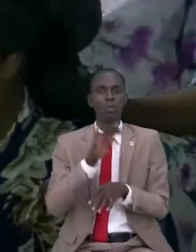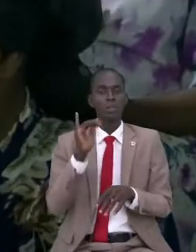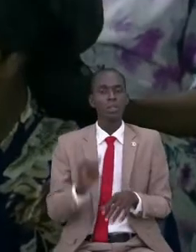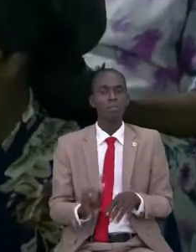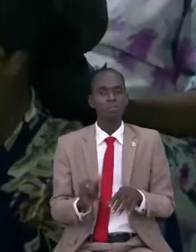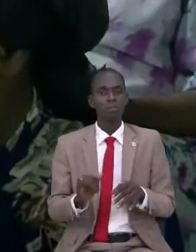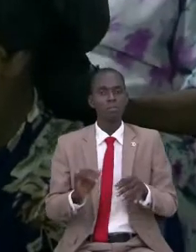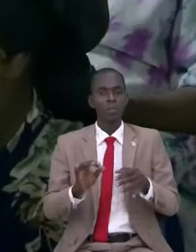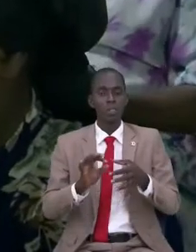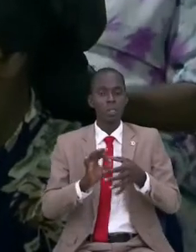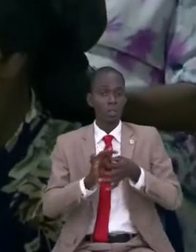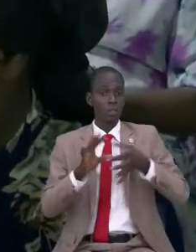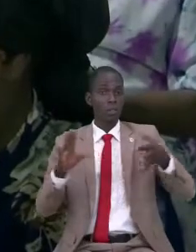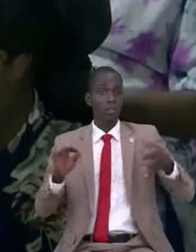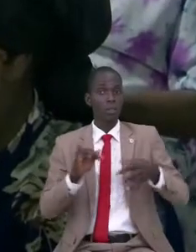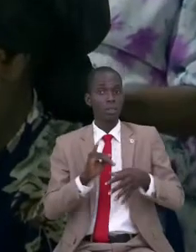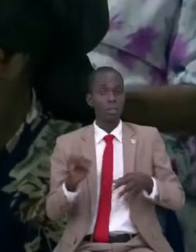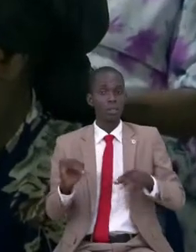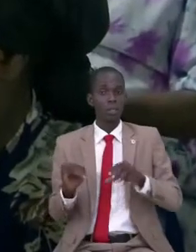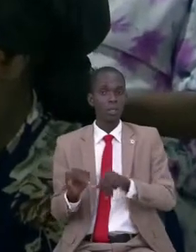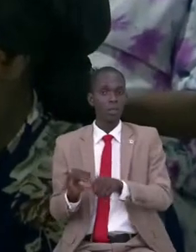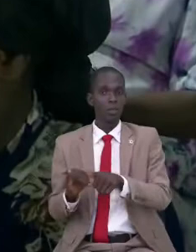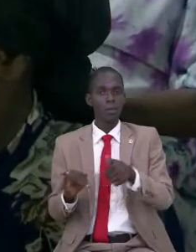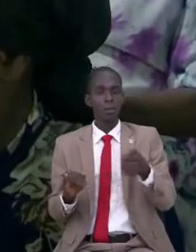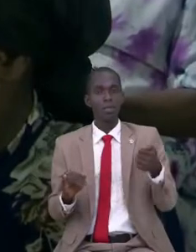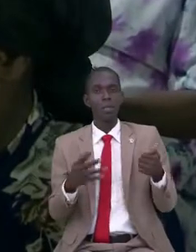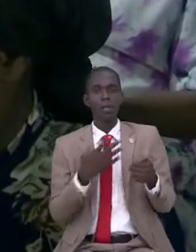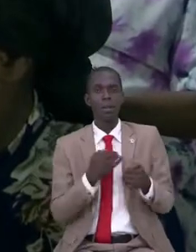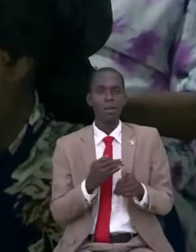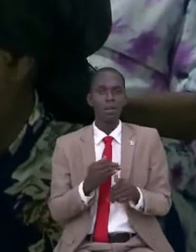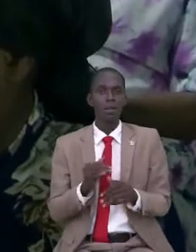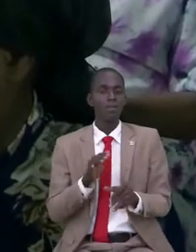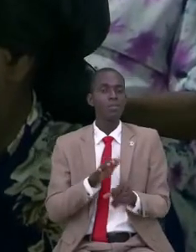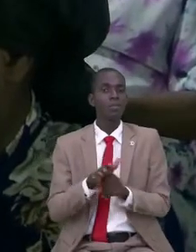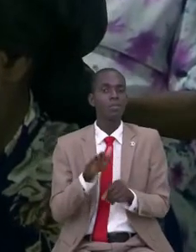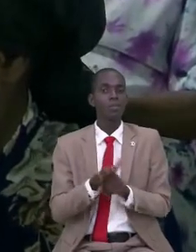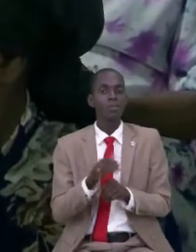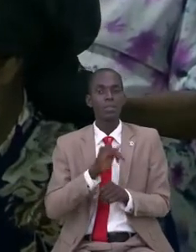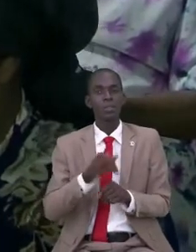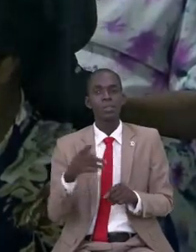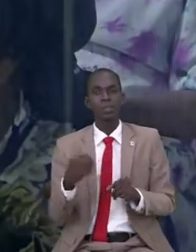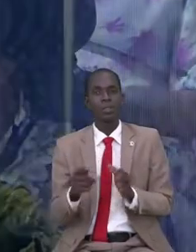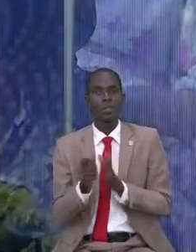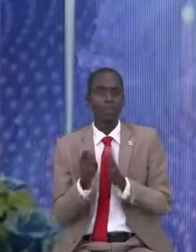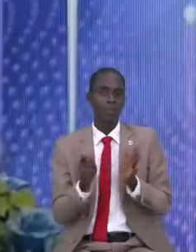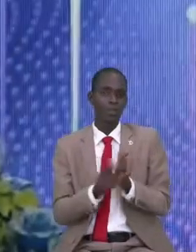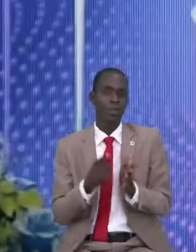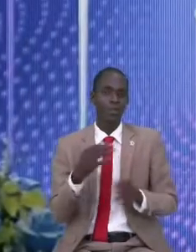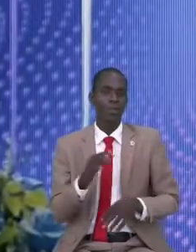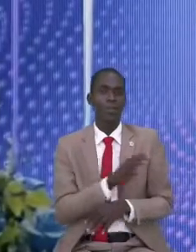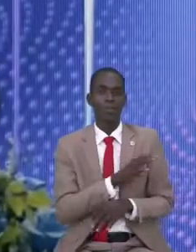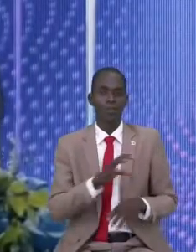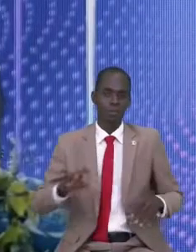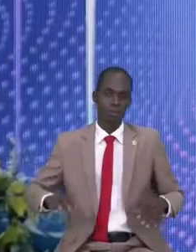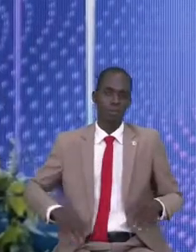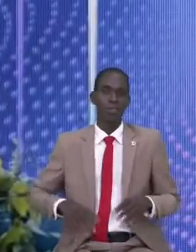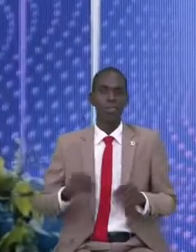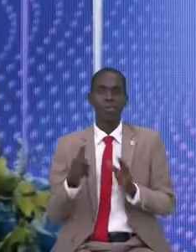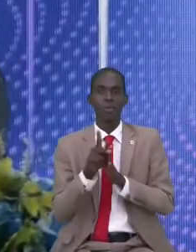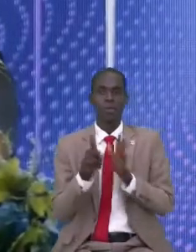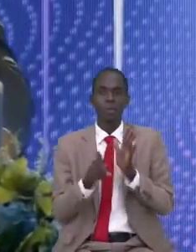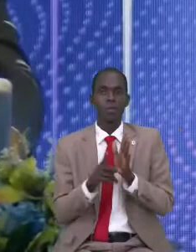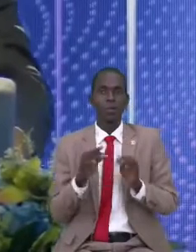relieving others and fulfilling the law of Christ, the principle of Christ,